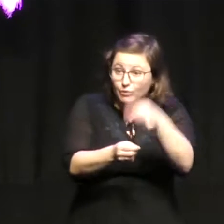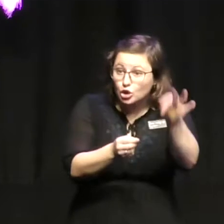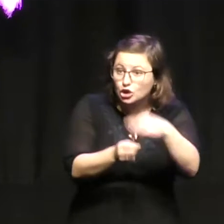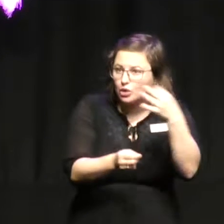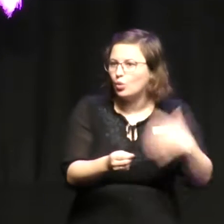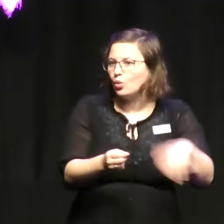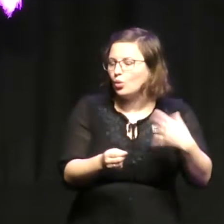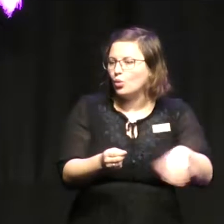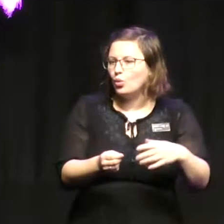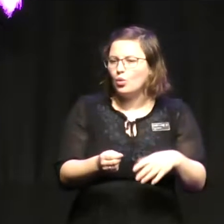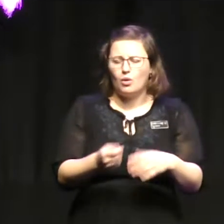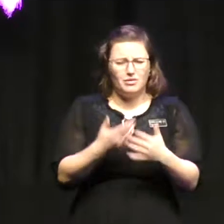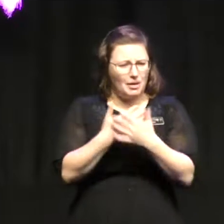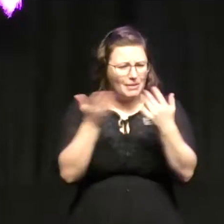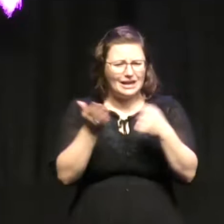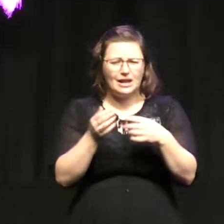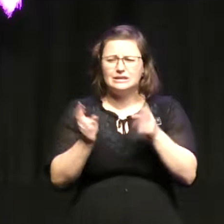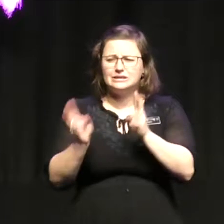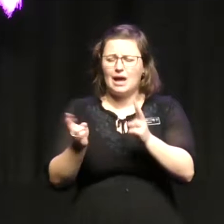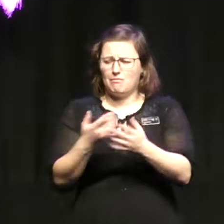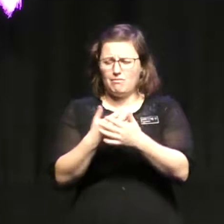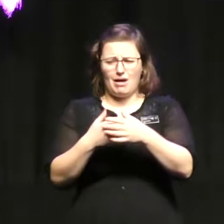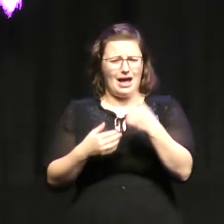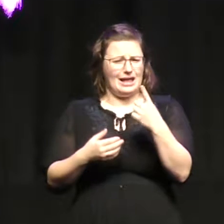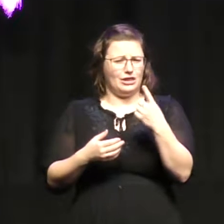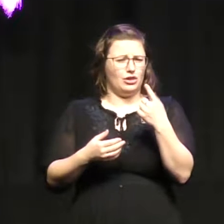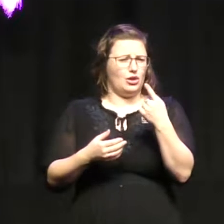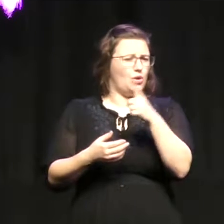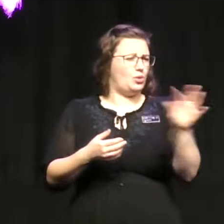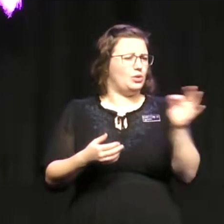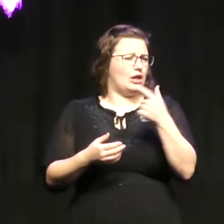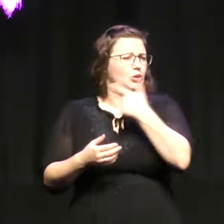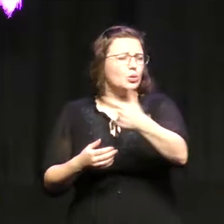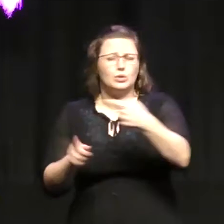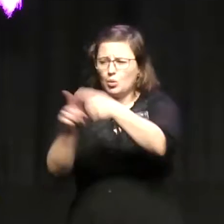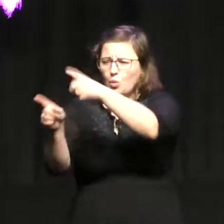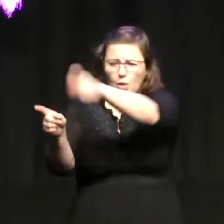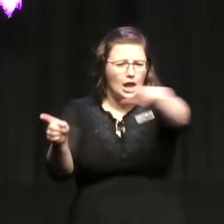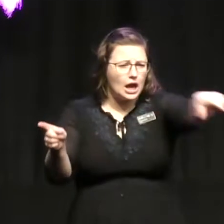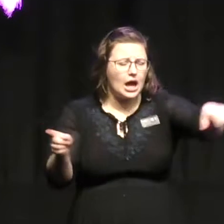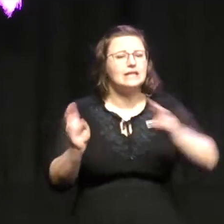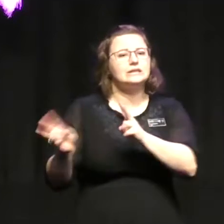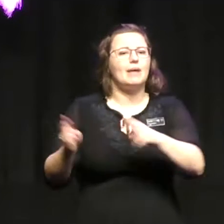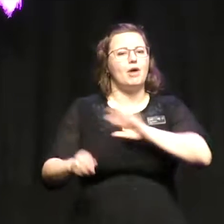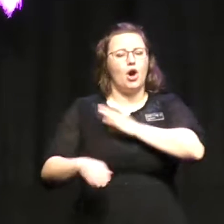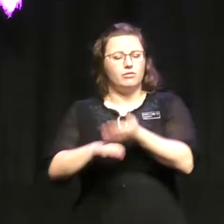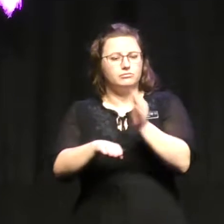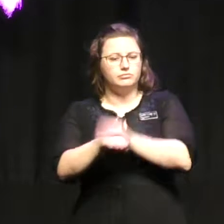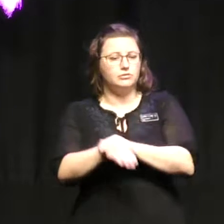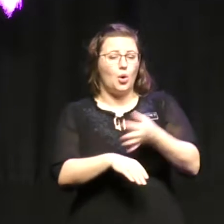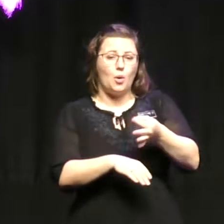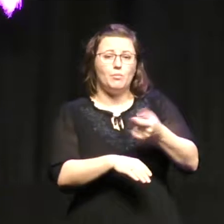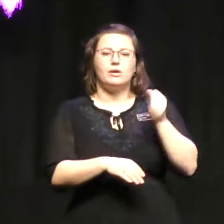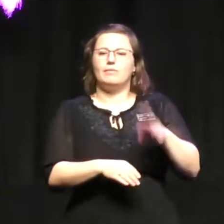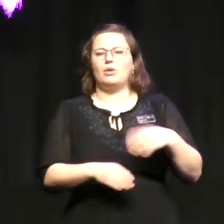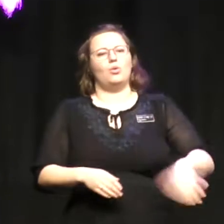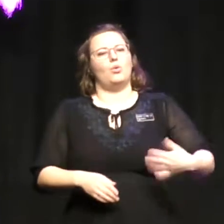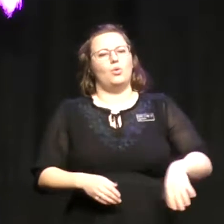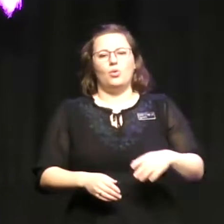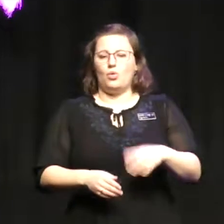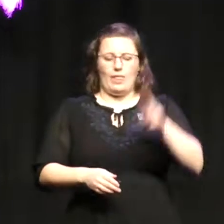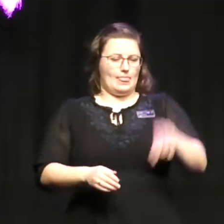and thousands of women like Puriben. Puriben, a natural leader and a fearless pioneer.